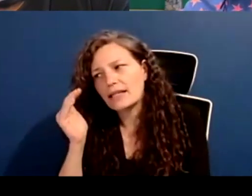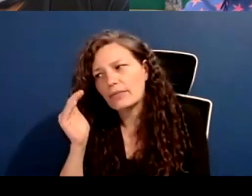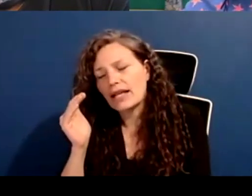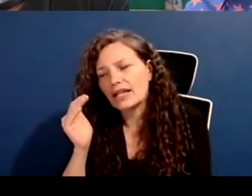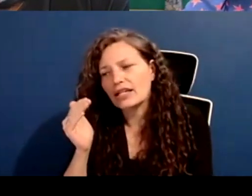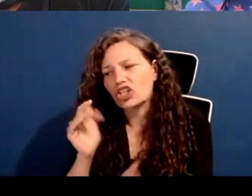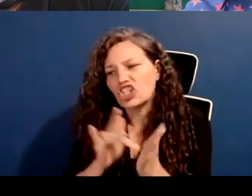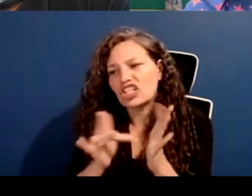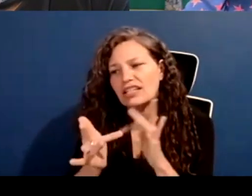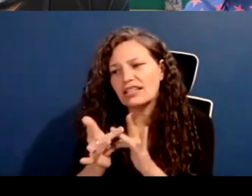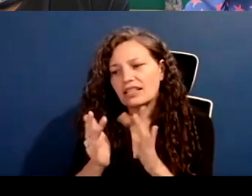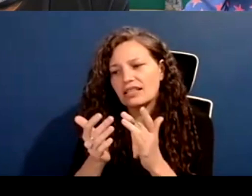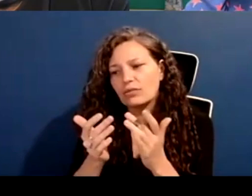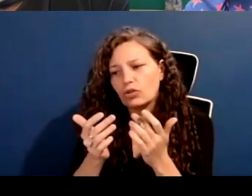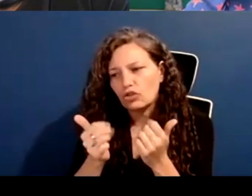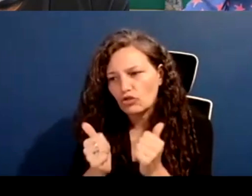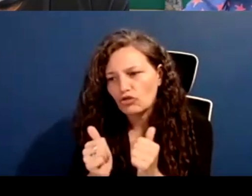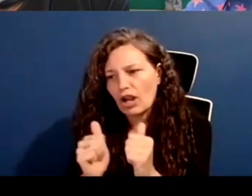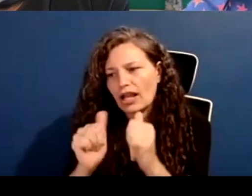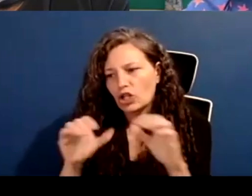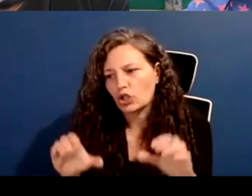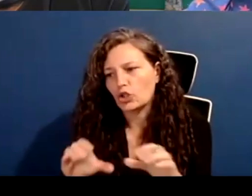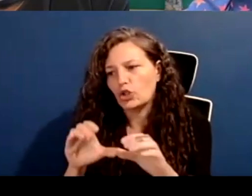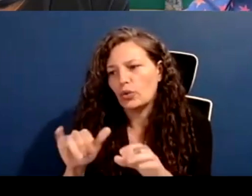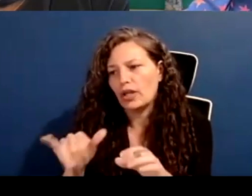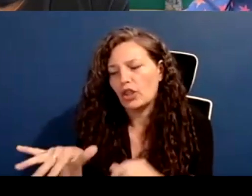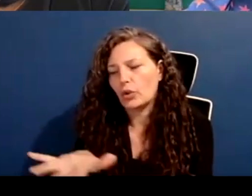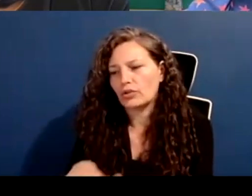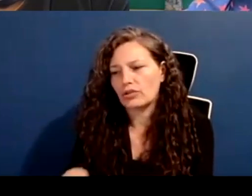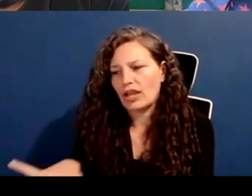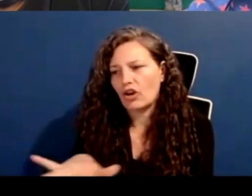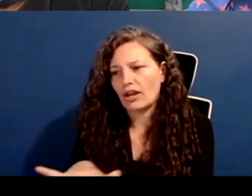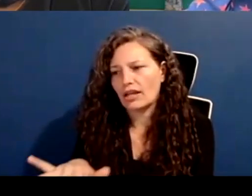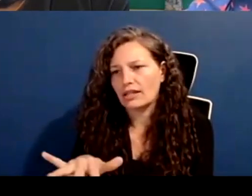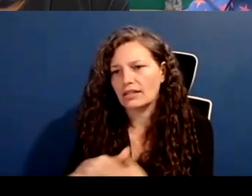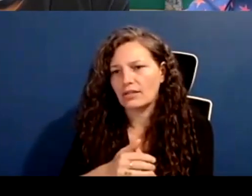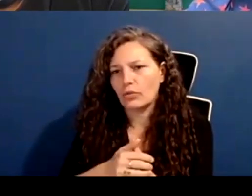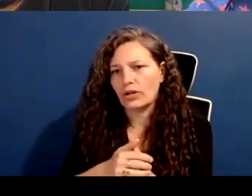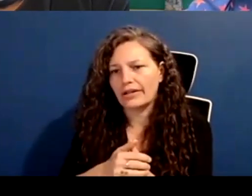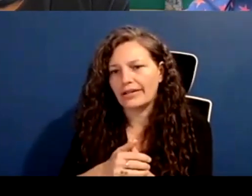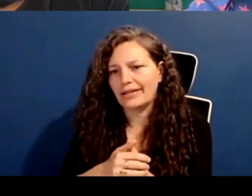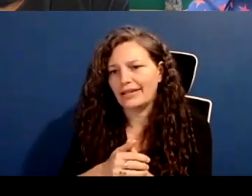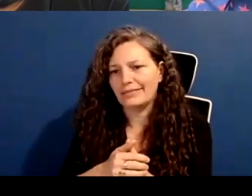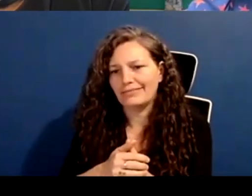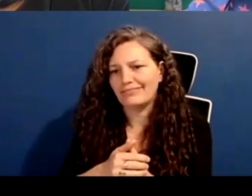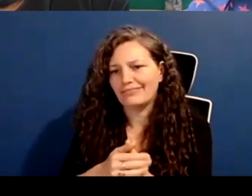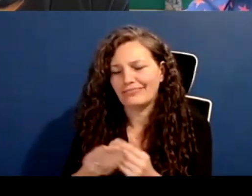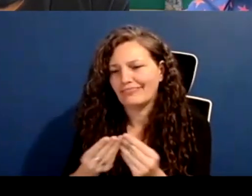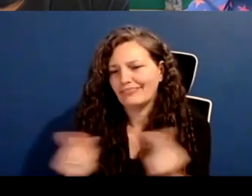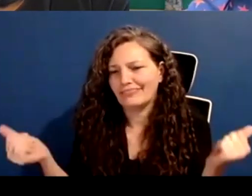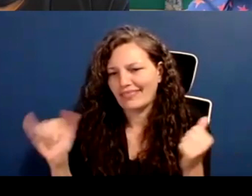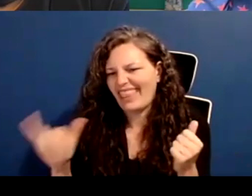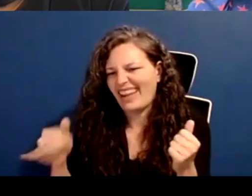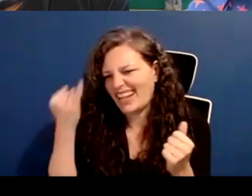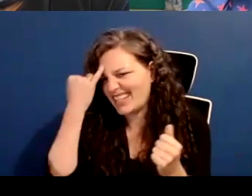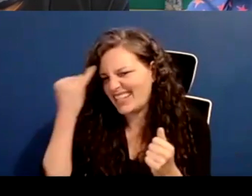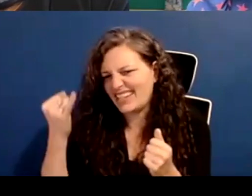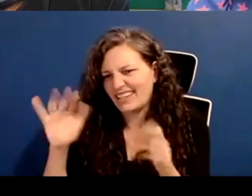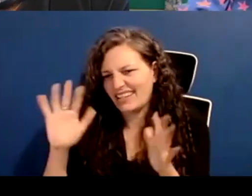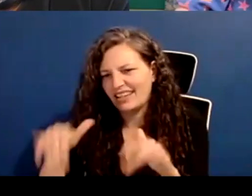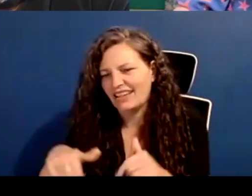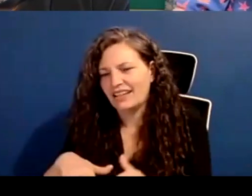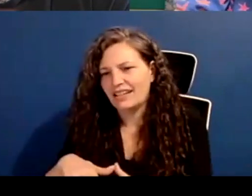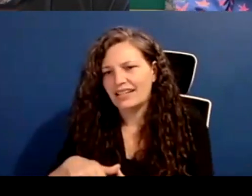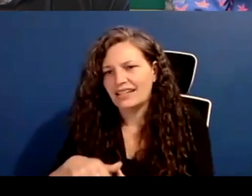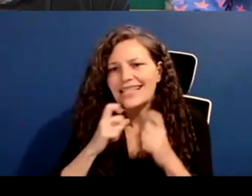trying to do in those places where he debunks this idea that sin is the cause of